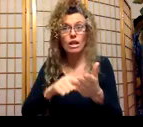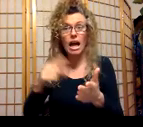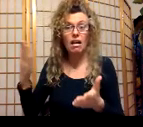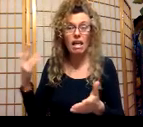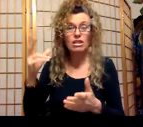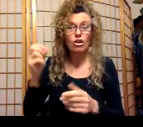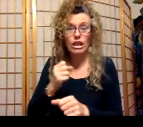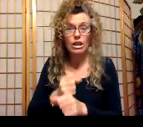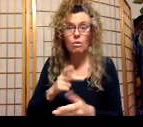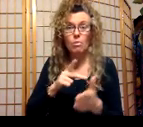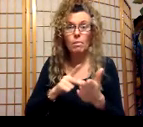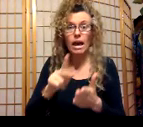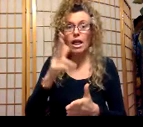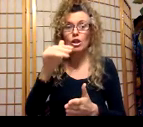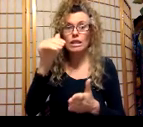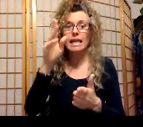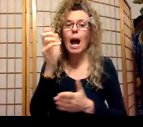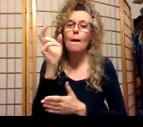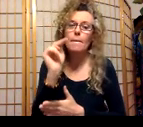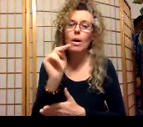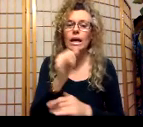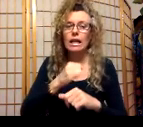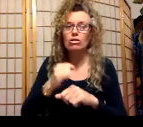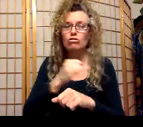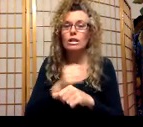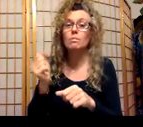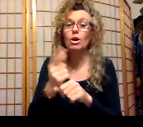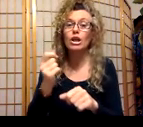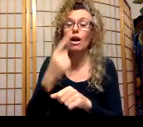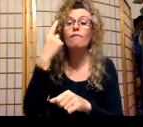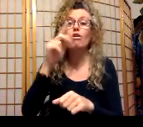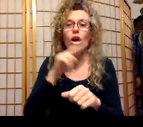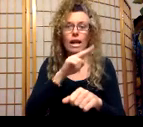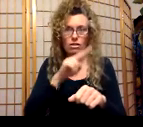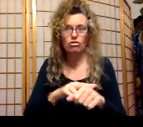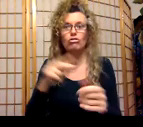we pay 13 billion in interest per year for national debt.